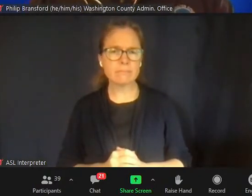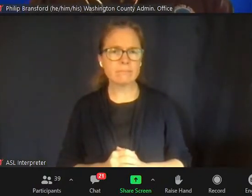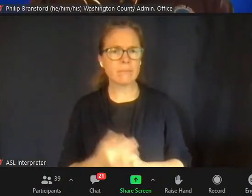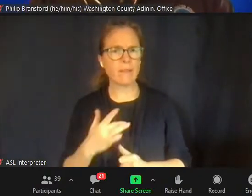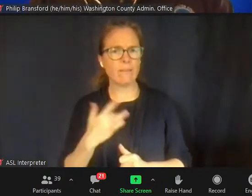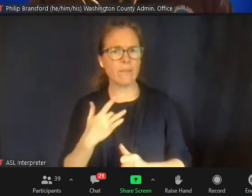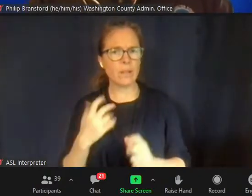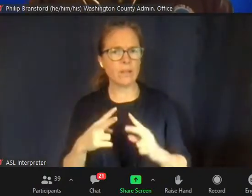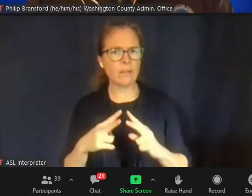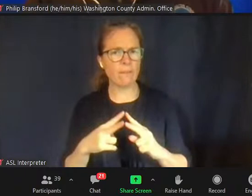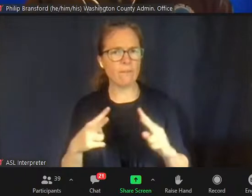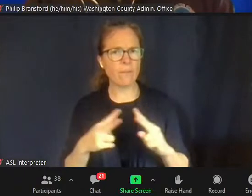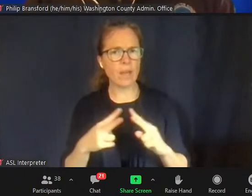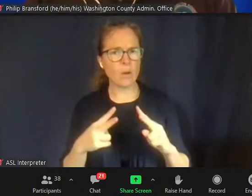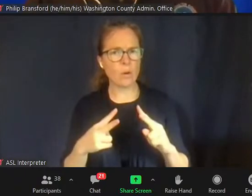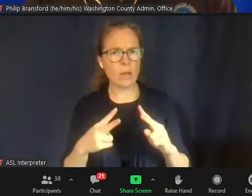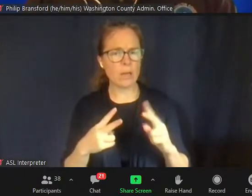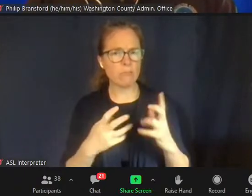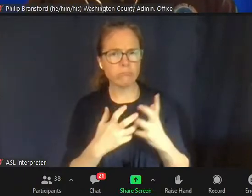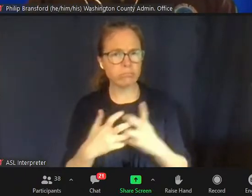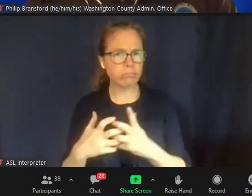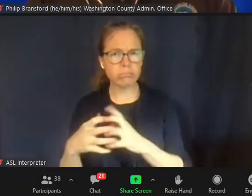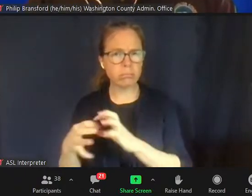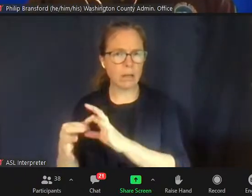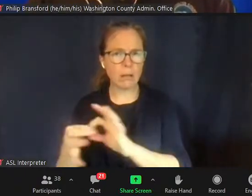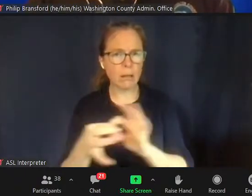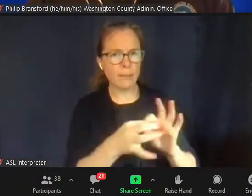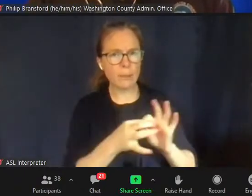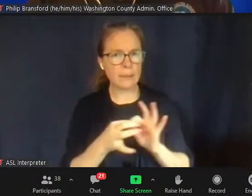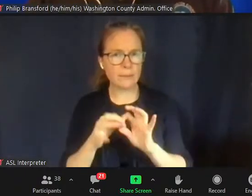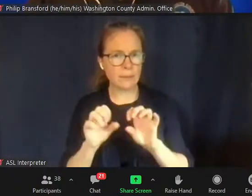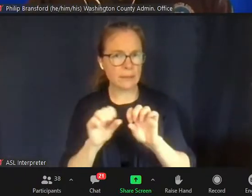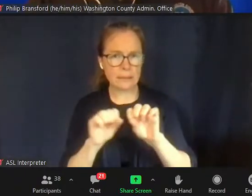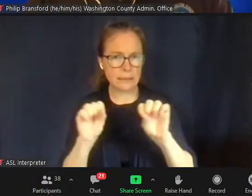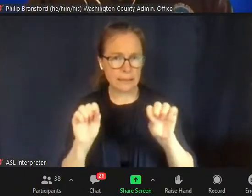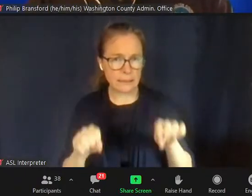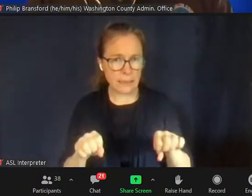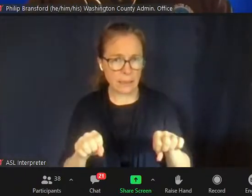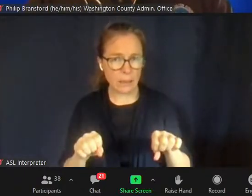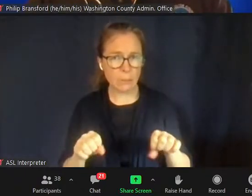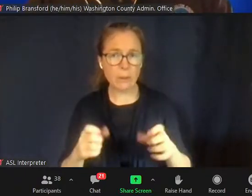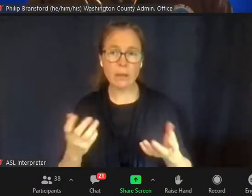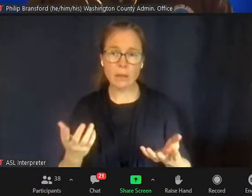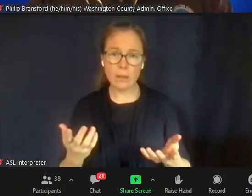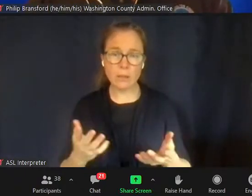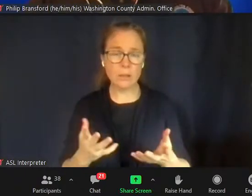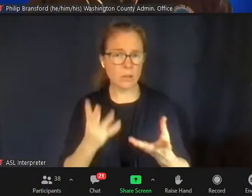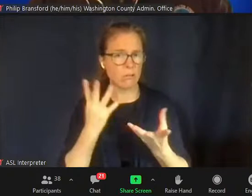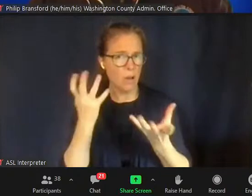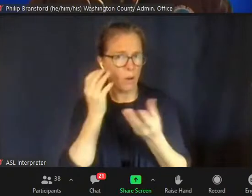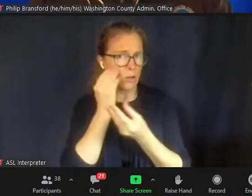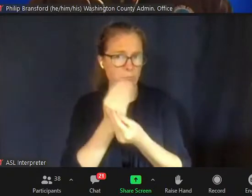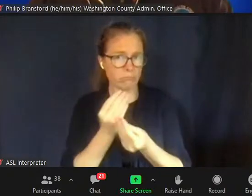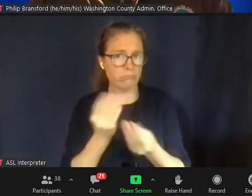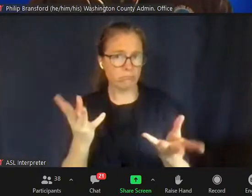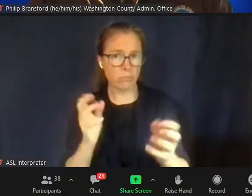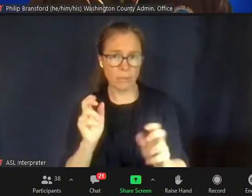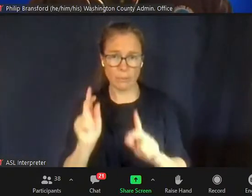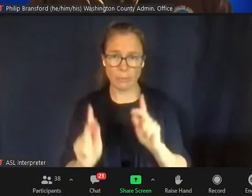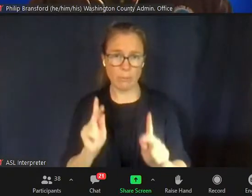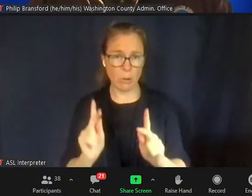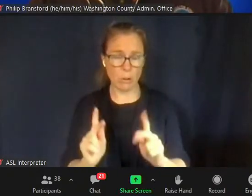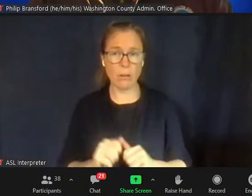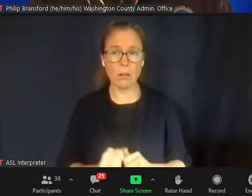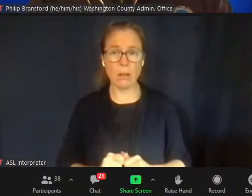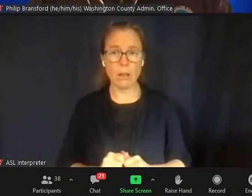system. And so I just want folks to know that this isn't